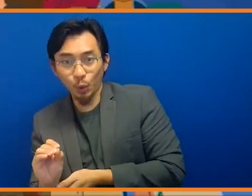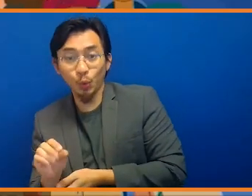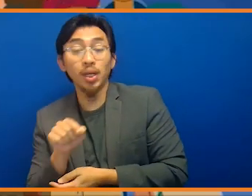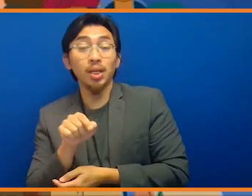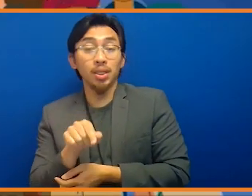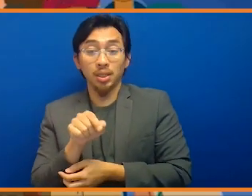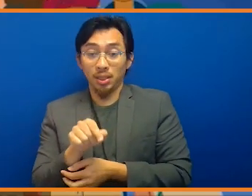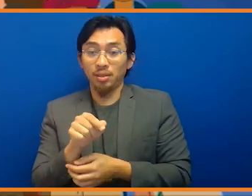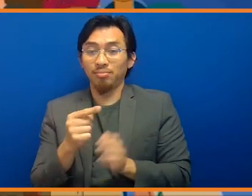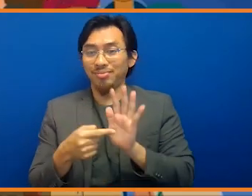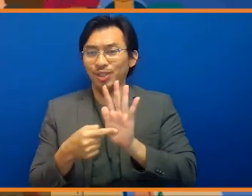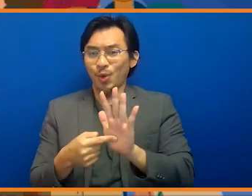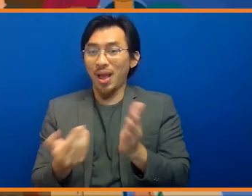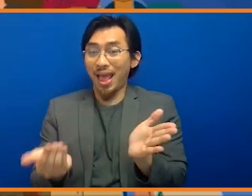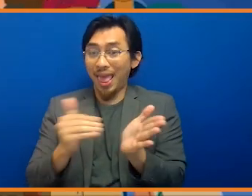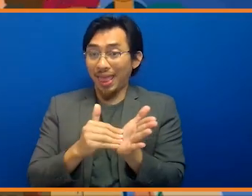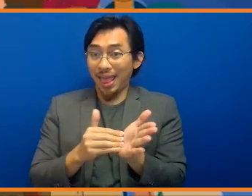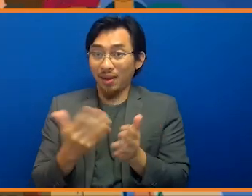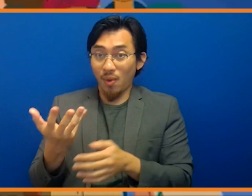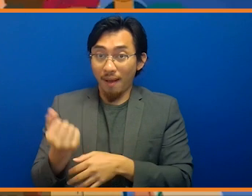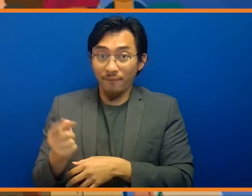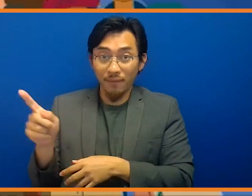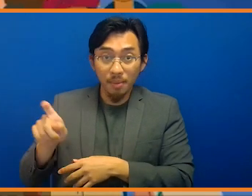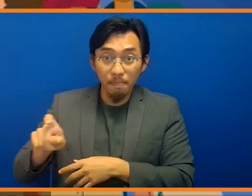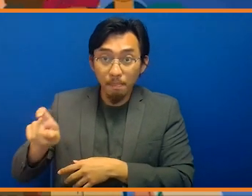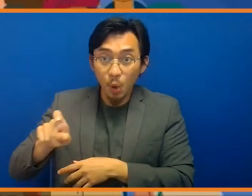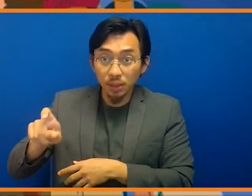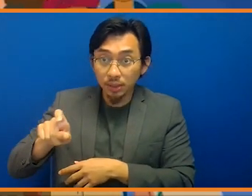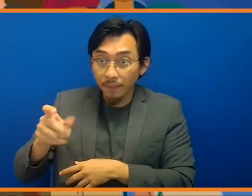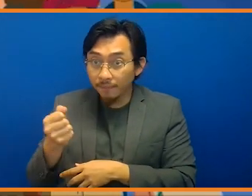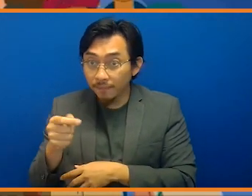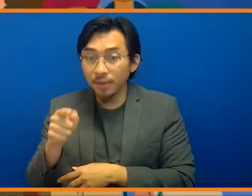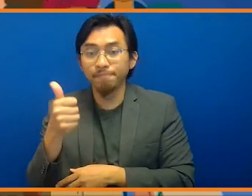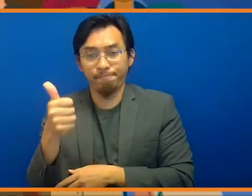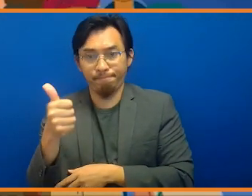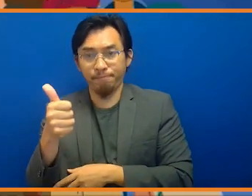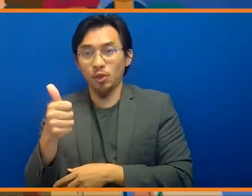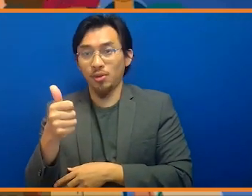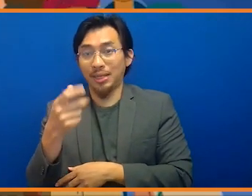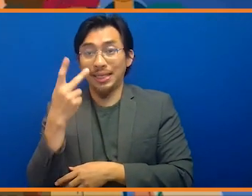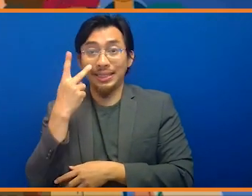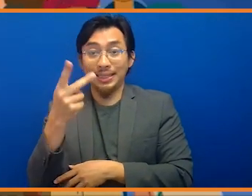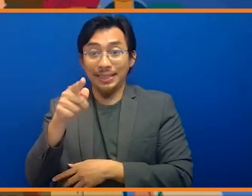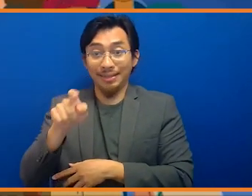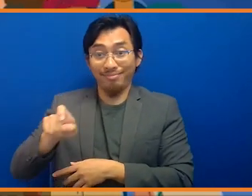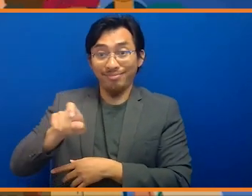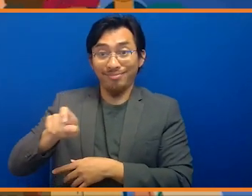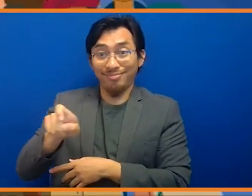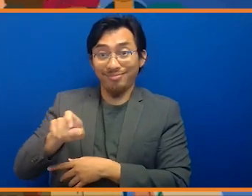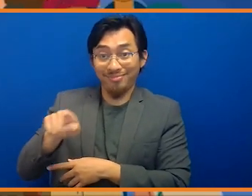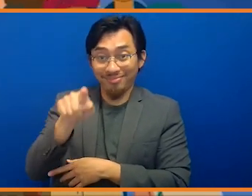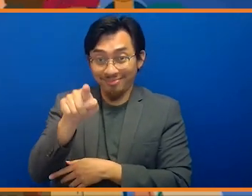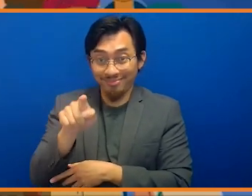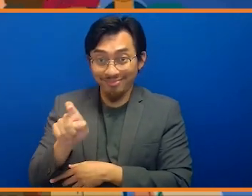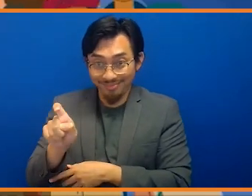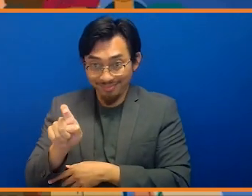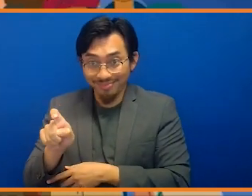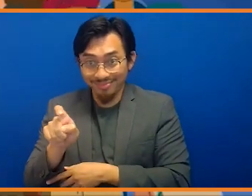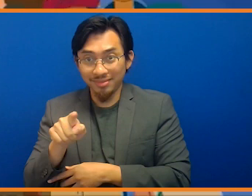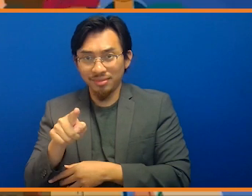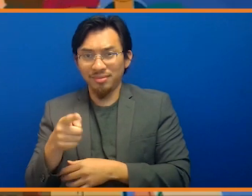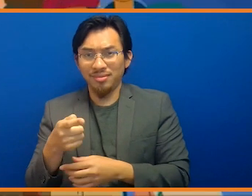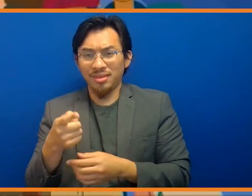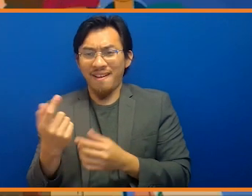again, can we have the pointer? Okay, now I got it. Yeah. So this is the figure of